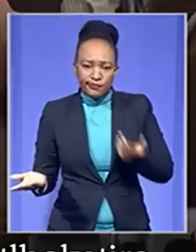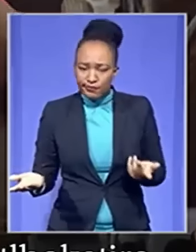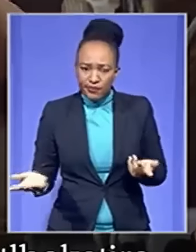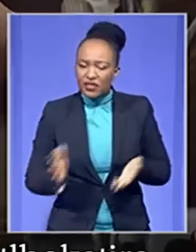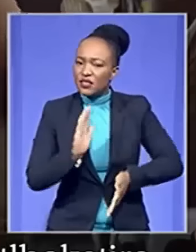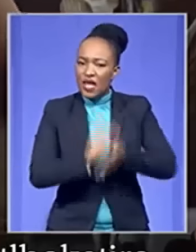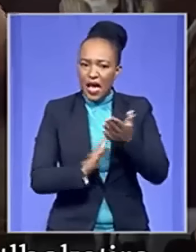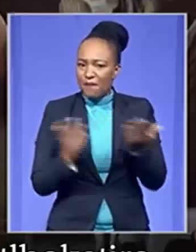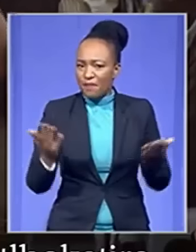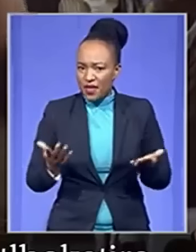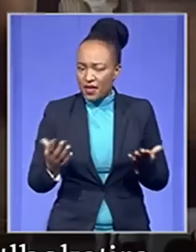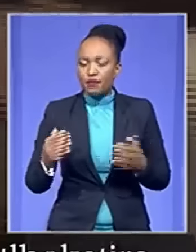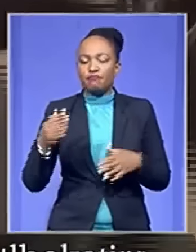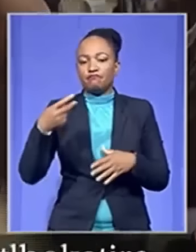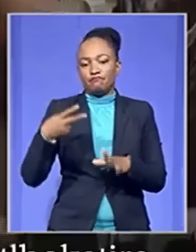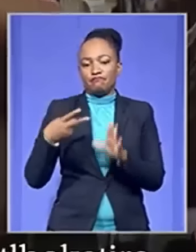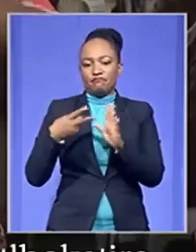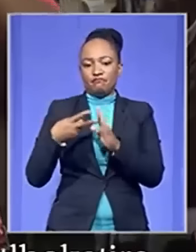Okwesibili, njengoba siku